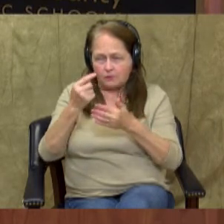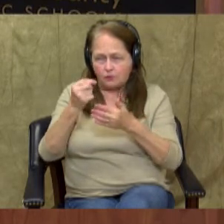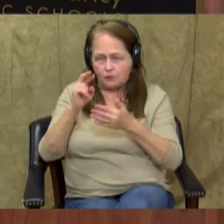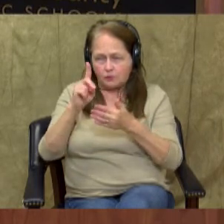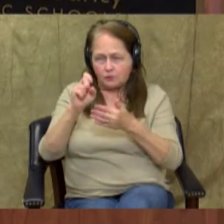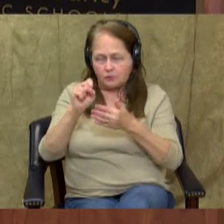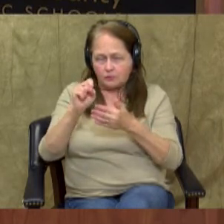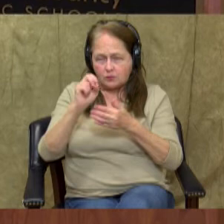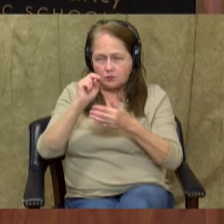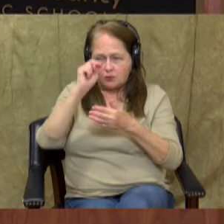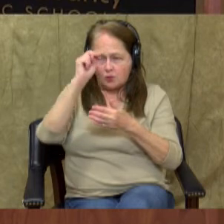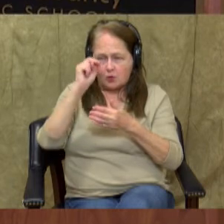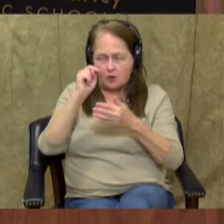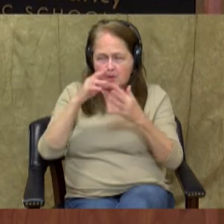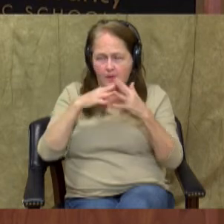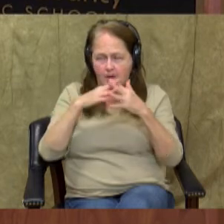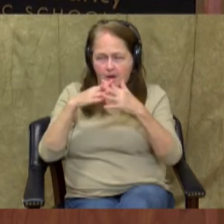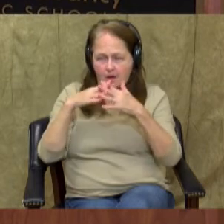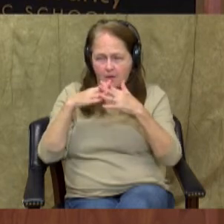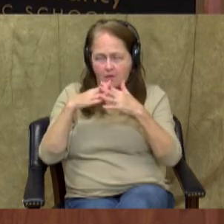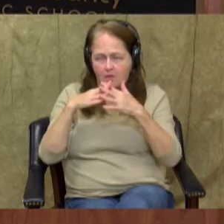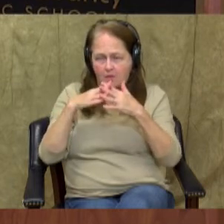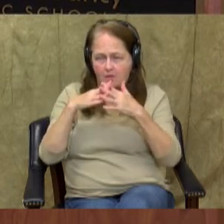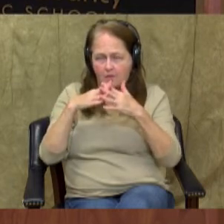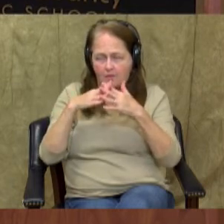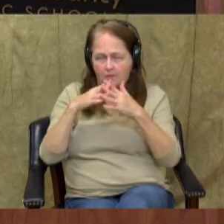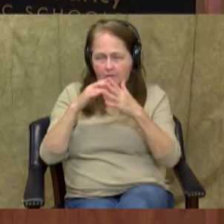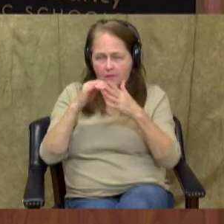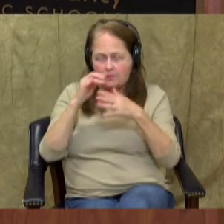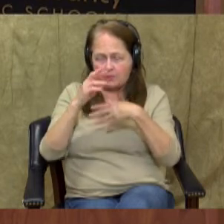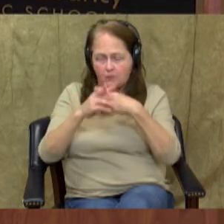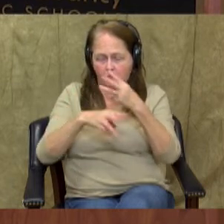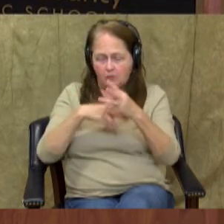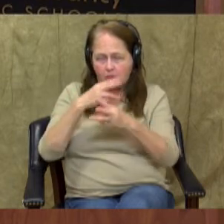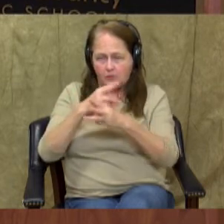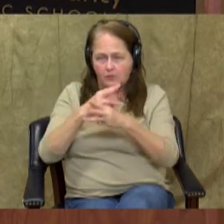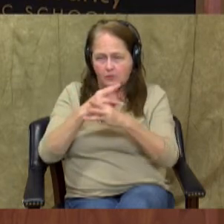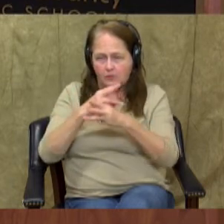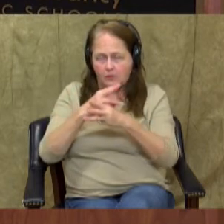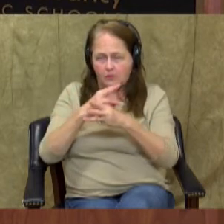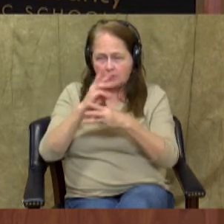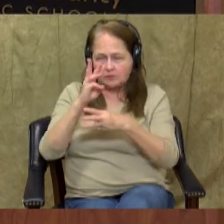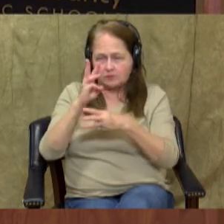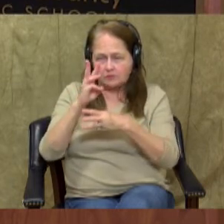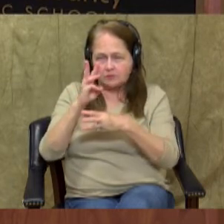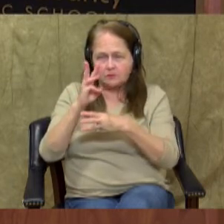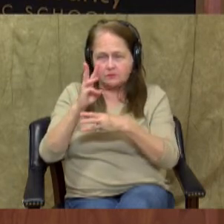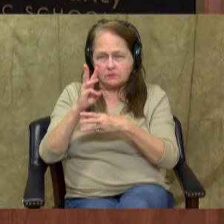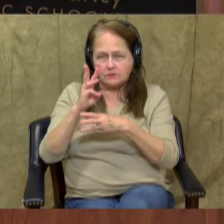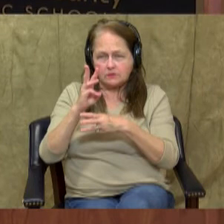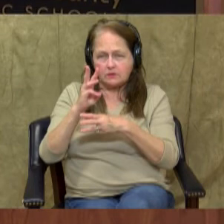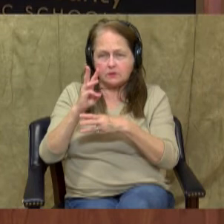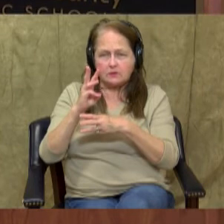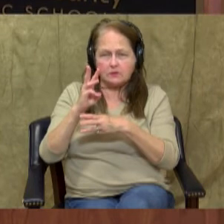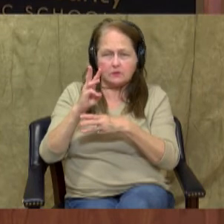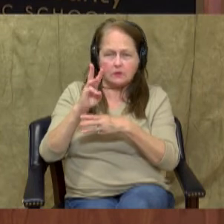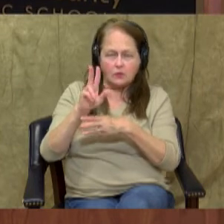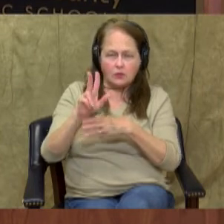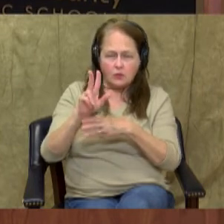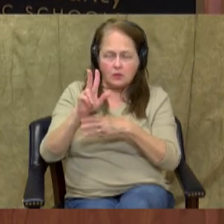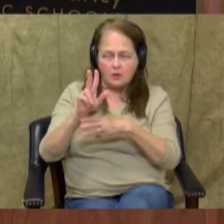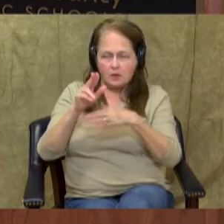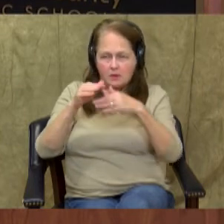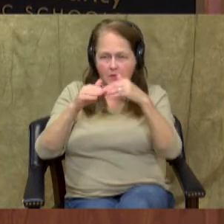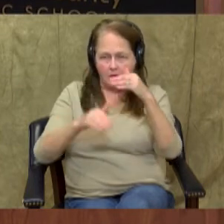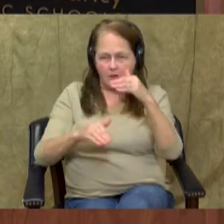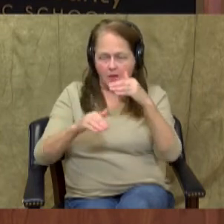East and North Africa, it's the second highest urbanization rate in the world. 63% of the population is below the age of 30,